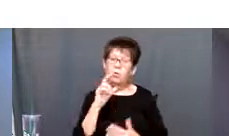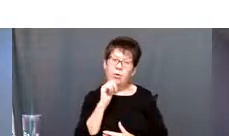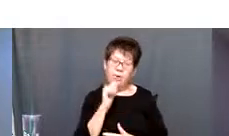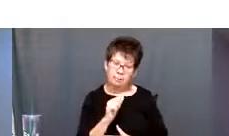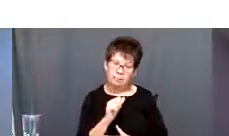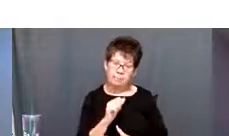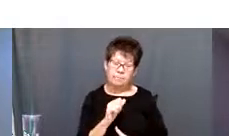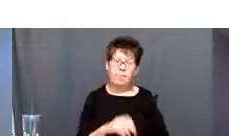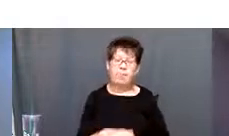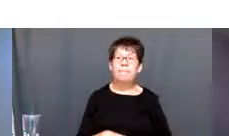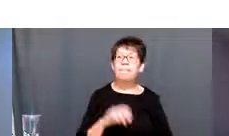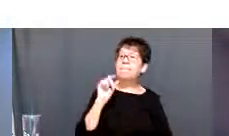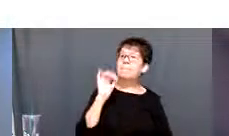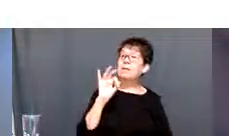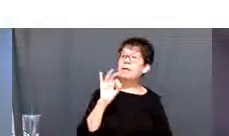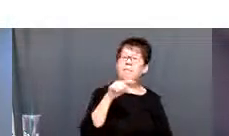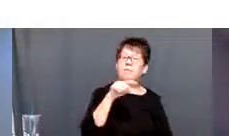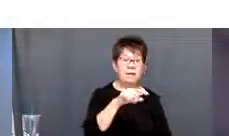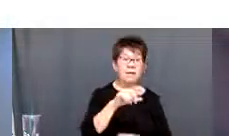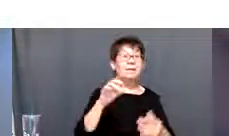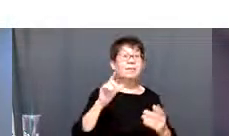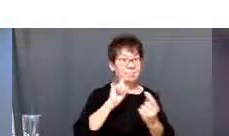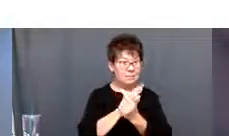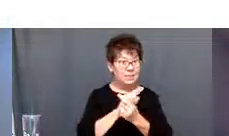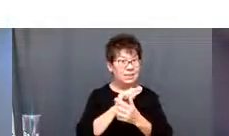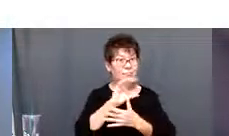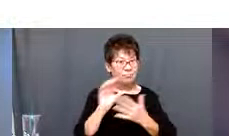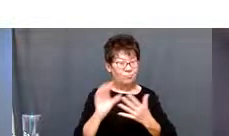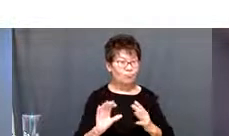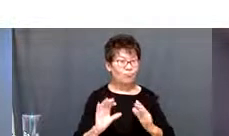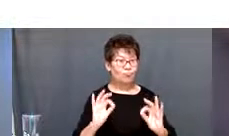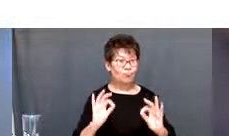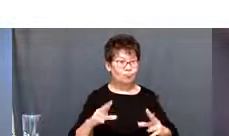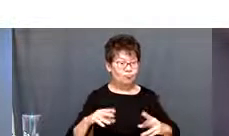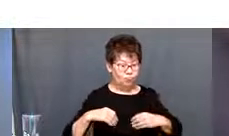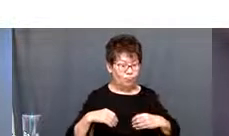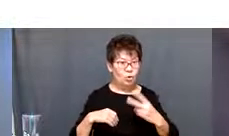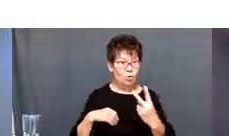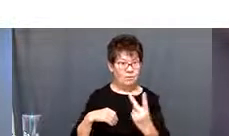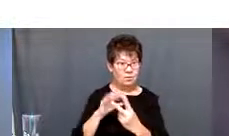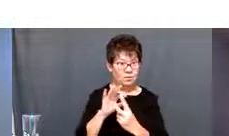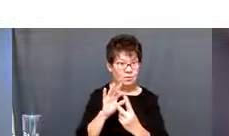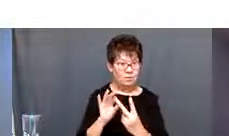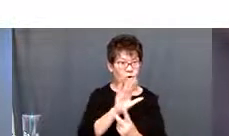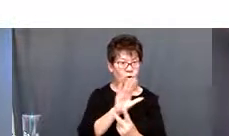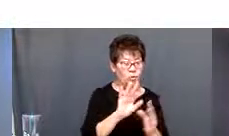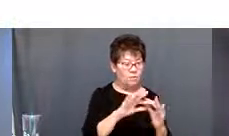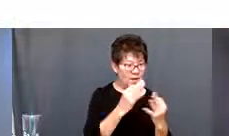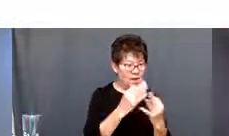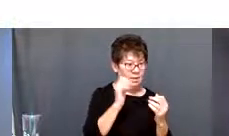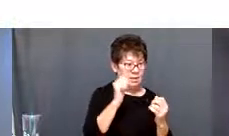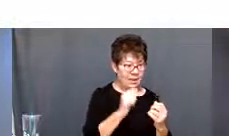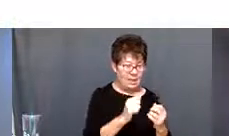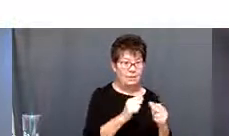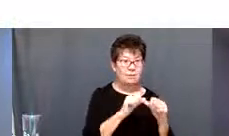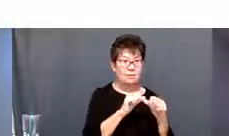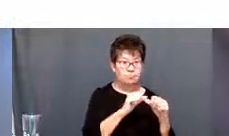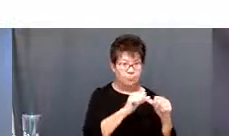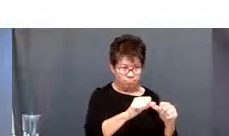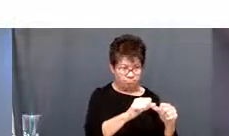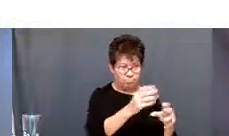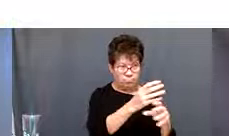So if you're eligible for these special education services, you've got 2 choices. Your family can choose to receive services through